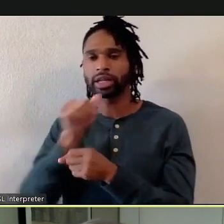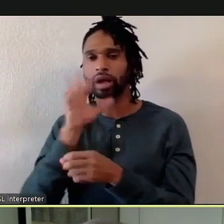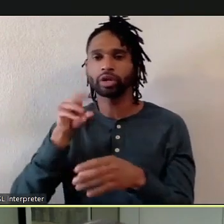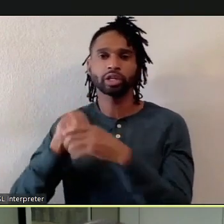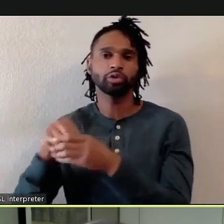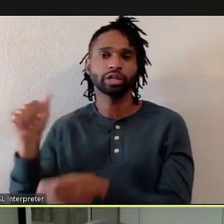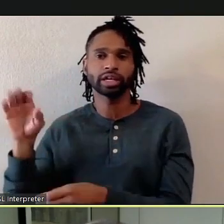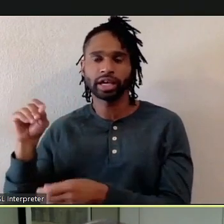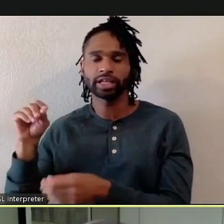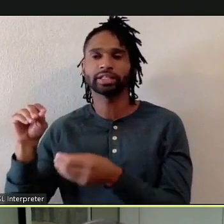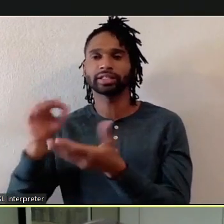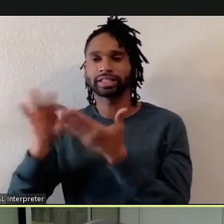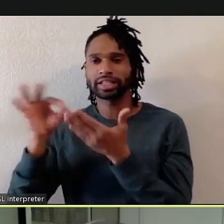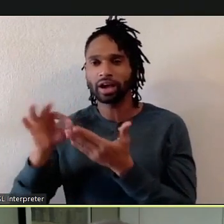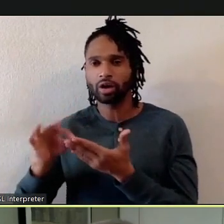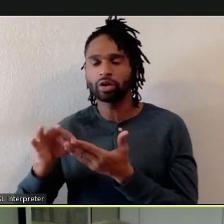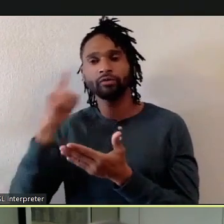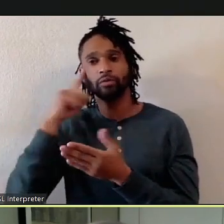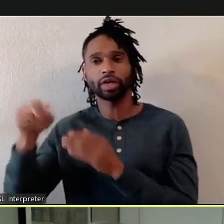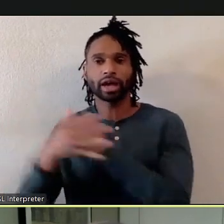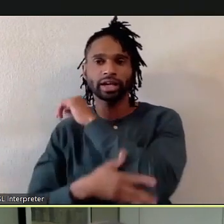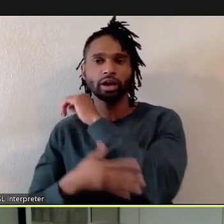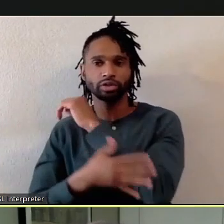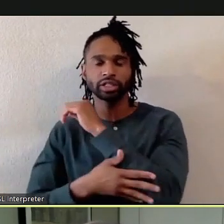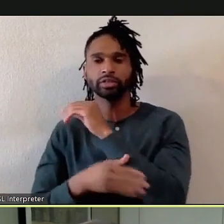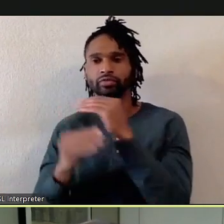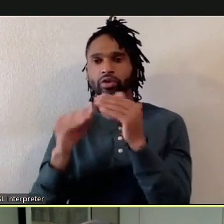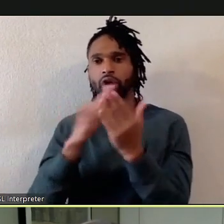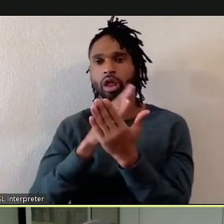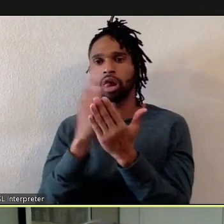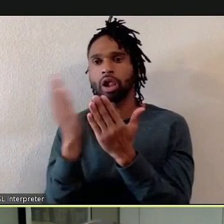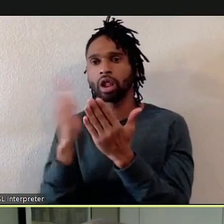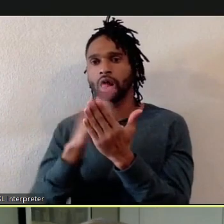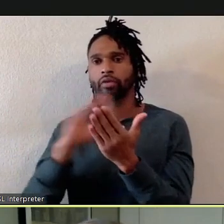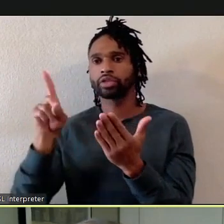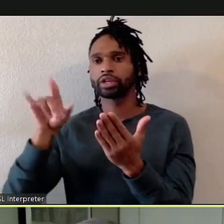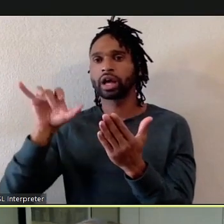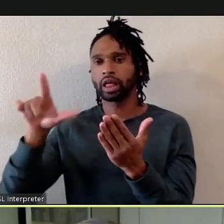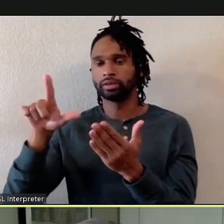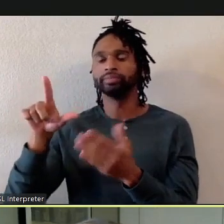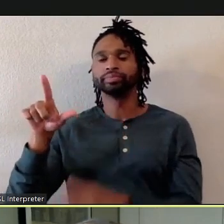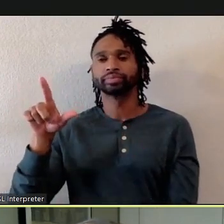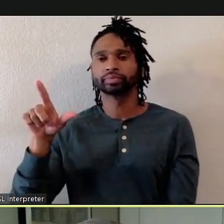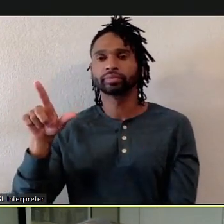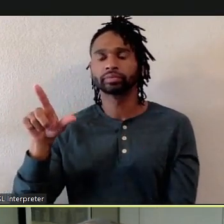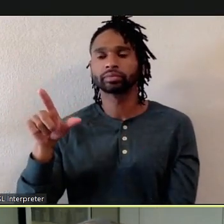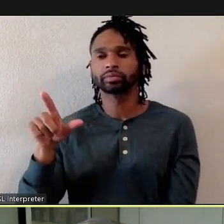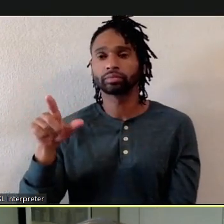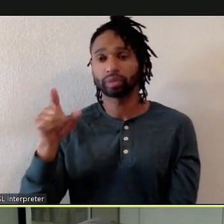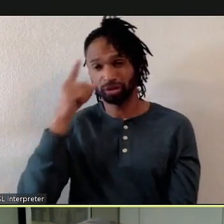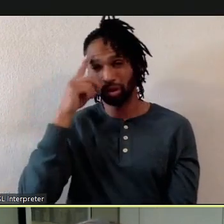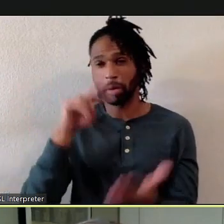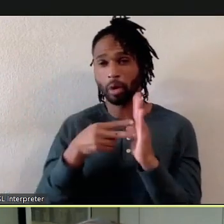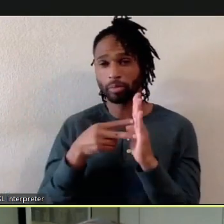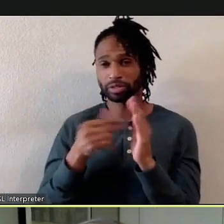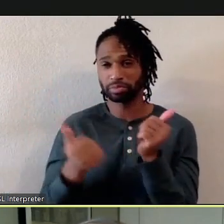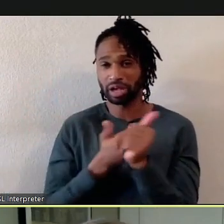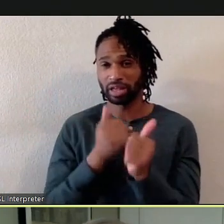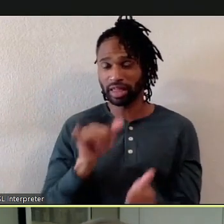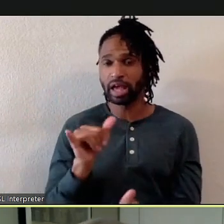for moving that county position on the dial. And the rationale there is that those